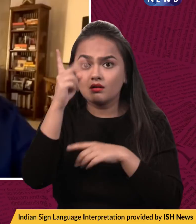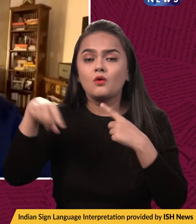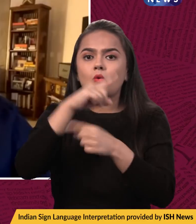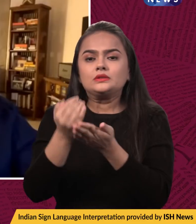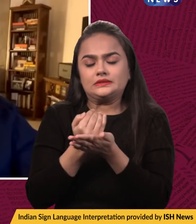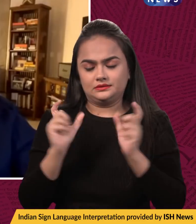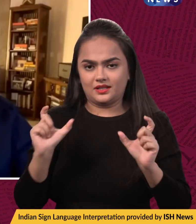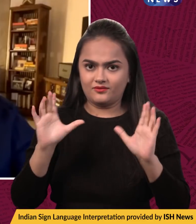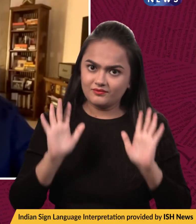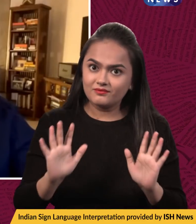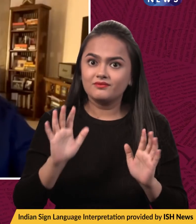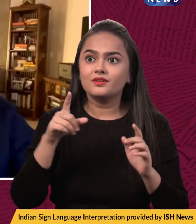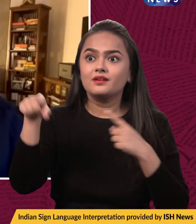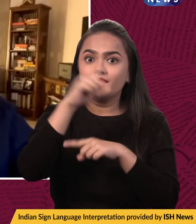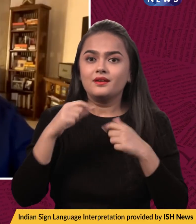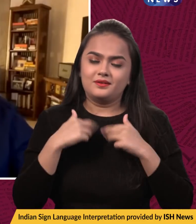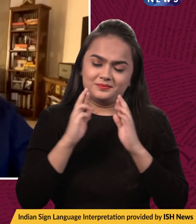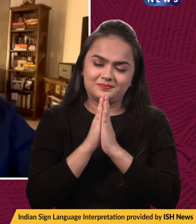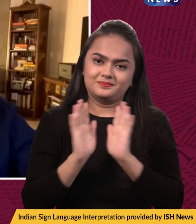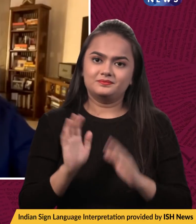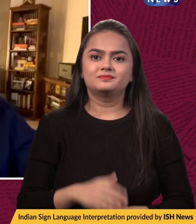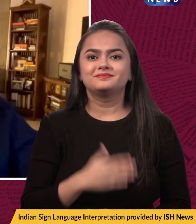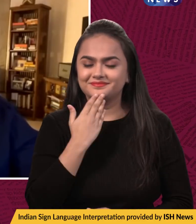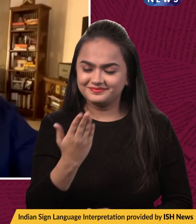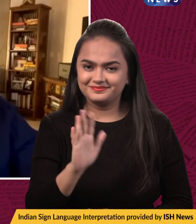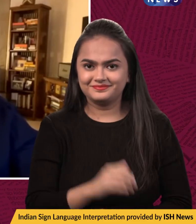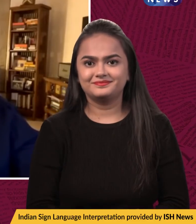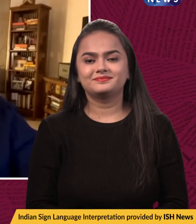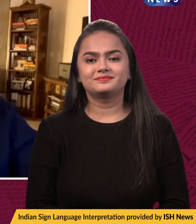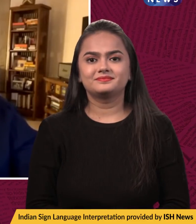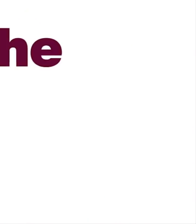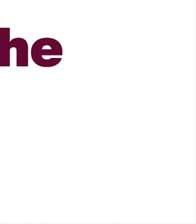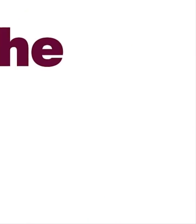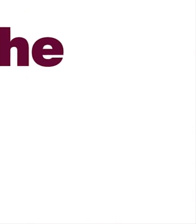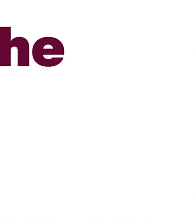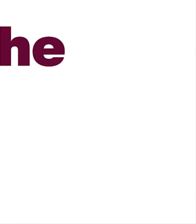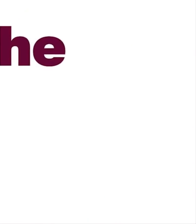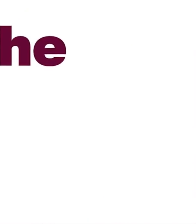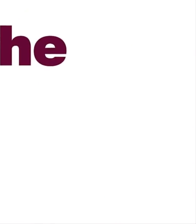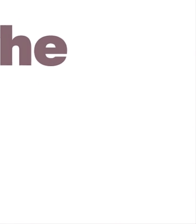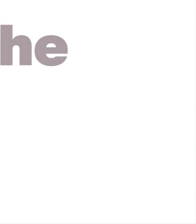stay safe. You are in our prayers and on our minds. Thank you for watching. Good night.